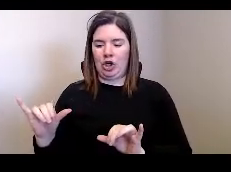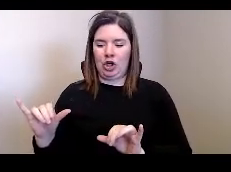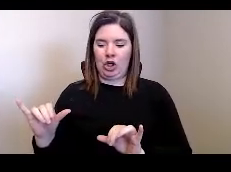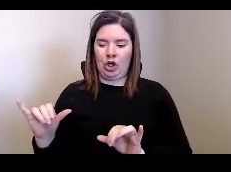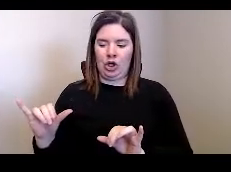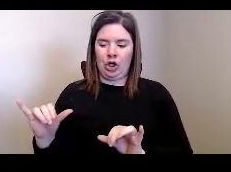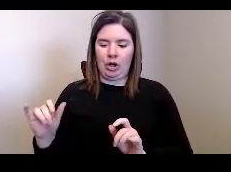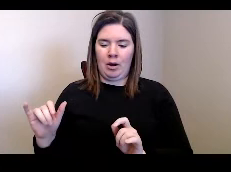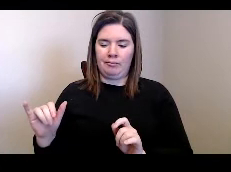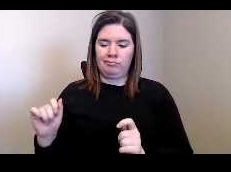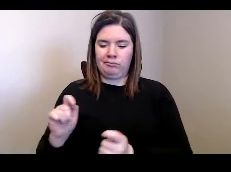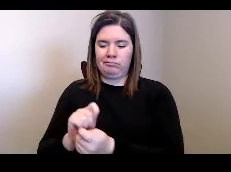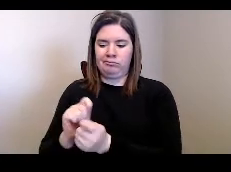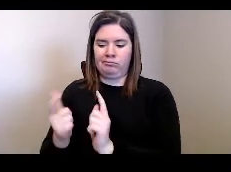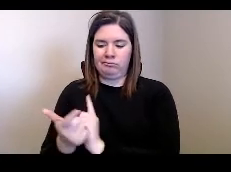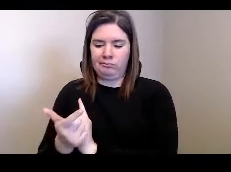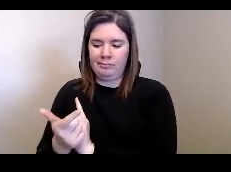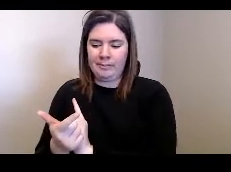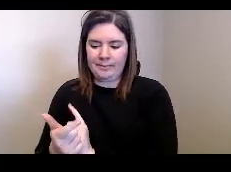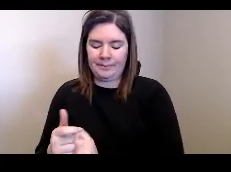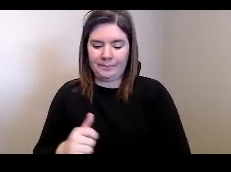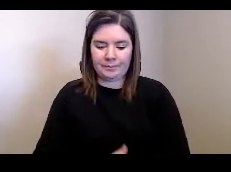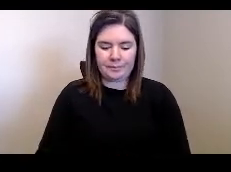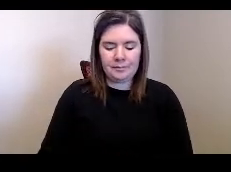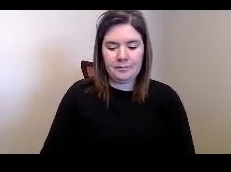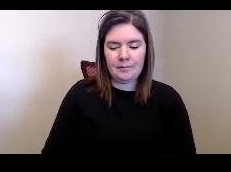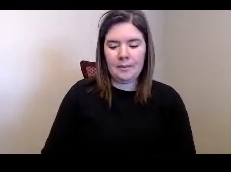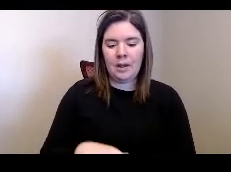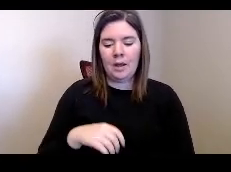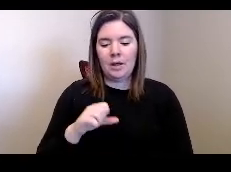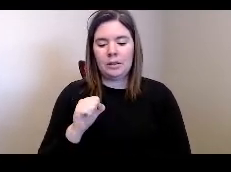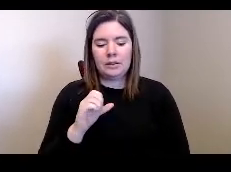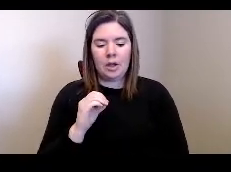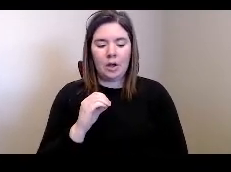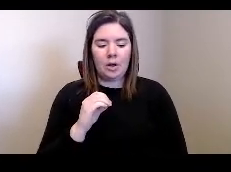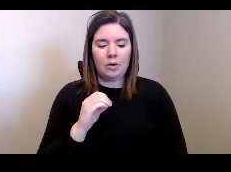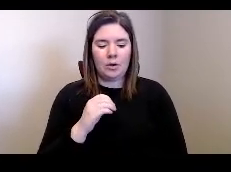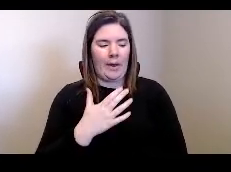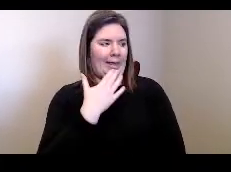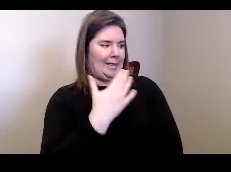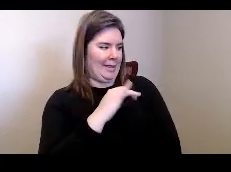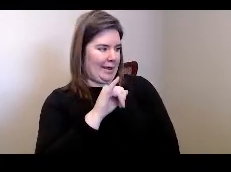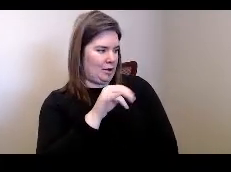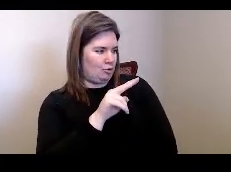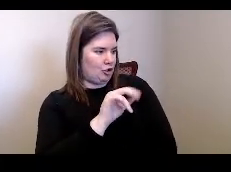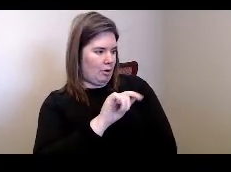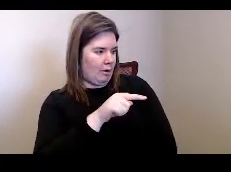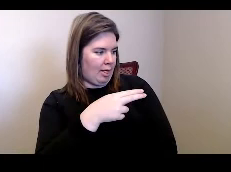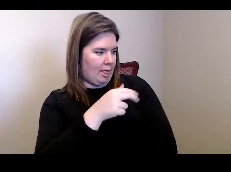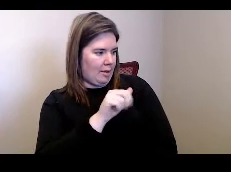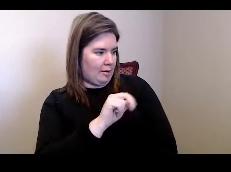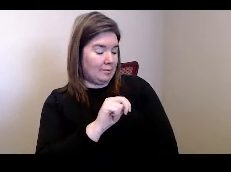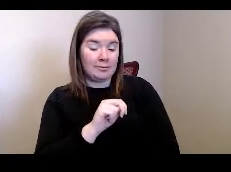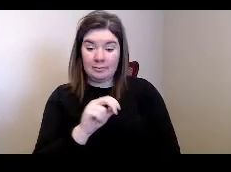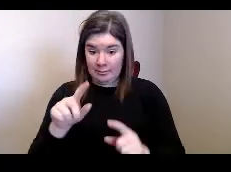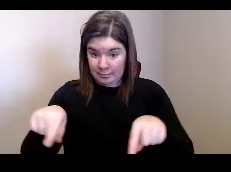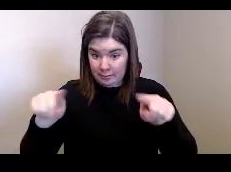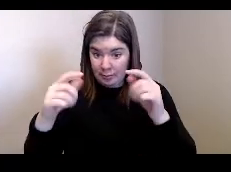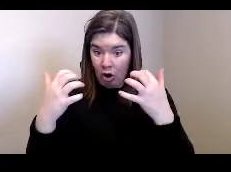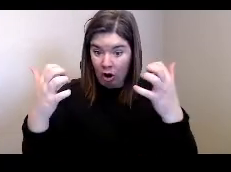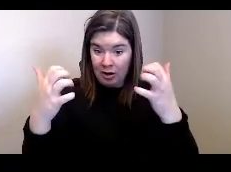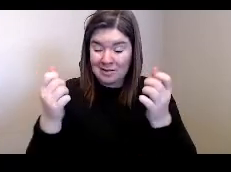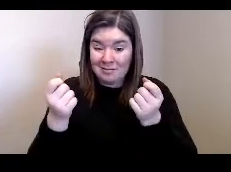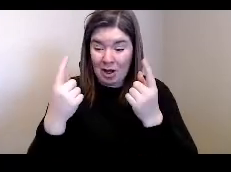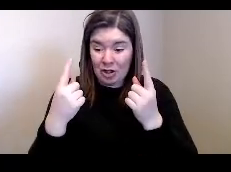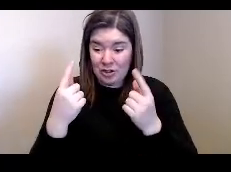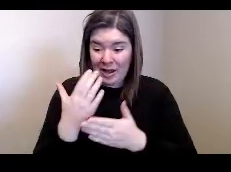standard experience you would receive just, out of the box. So Thank you for that, Jonathan. And audience, please know, we know some of these